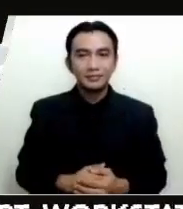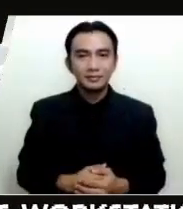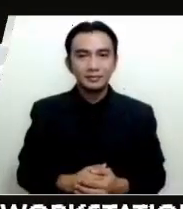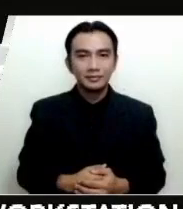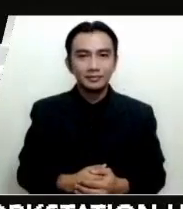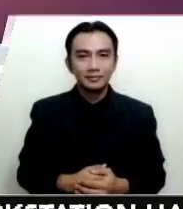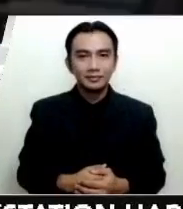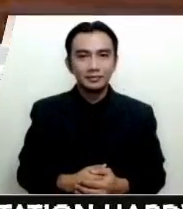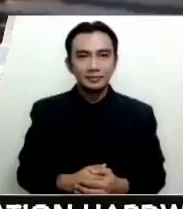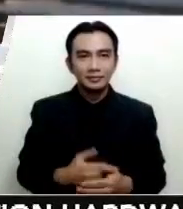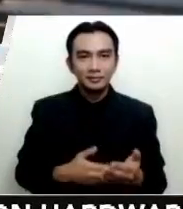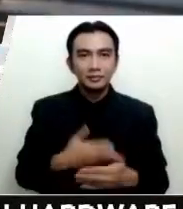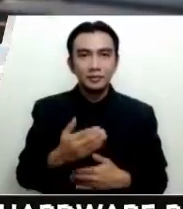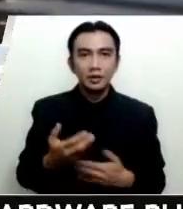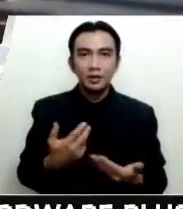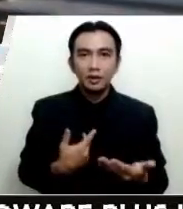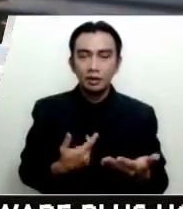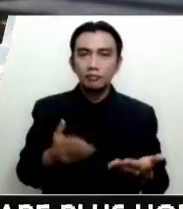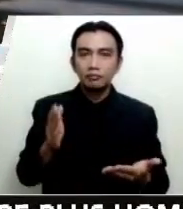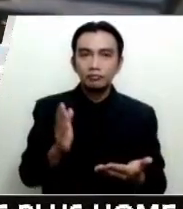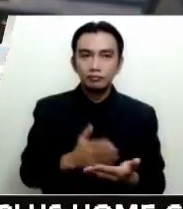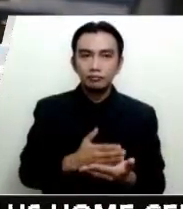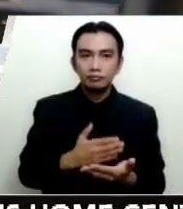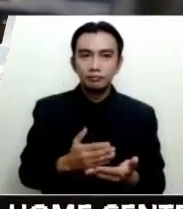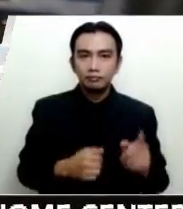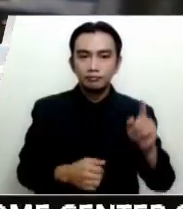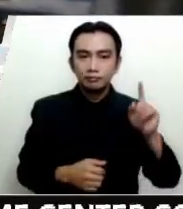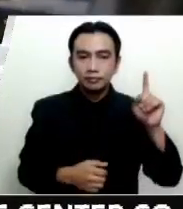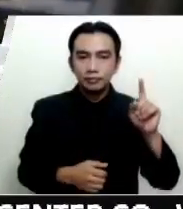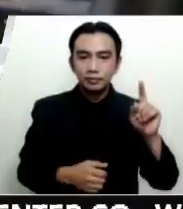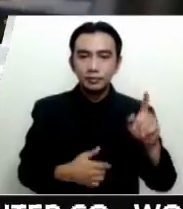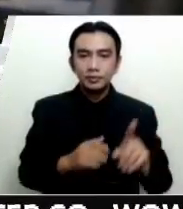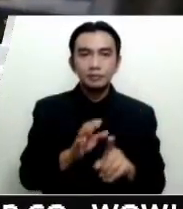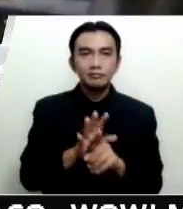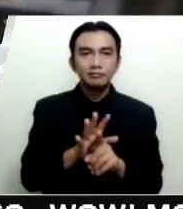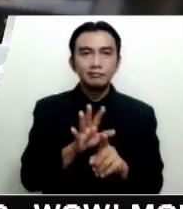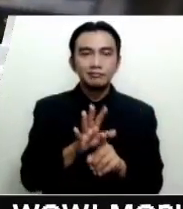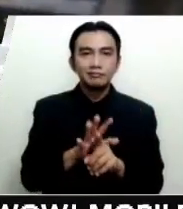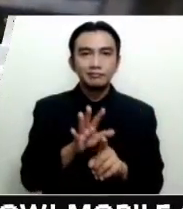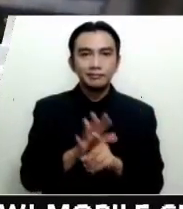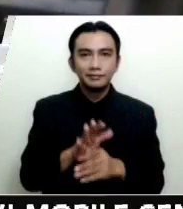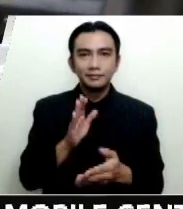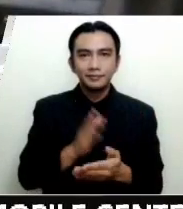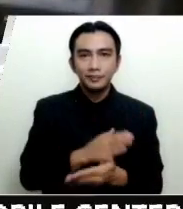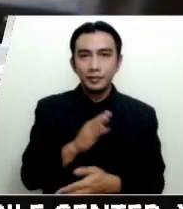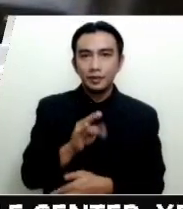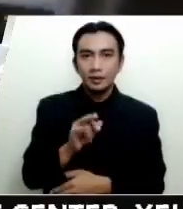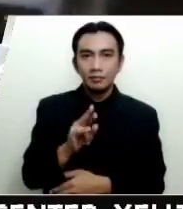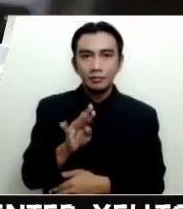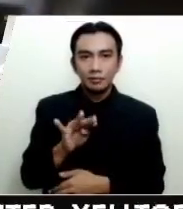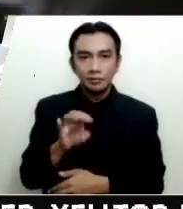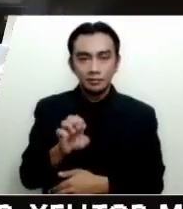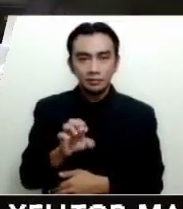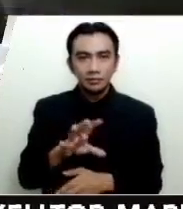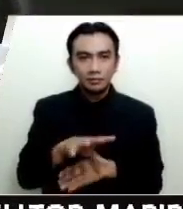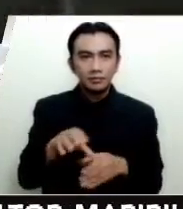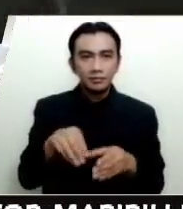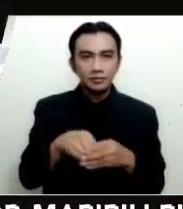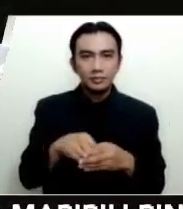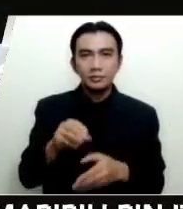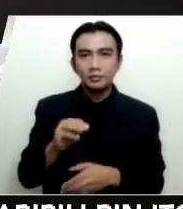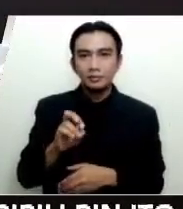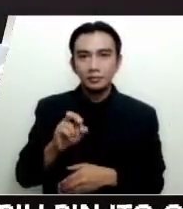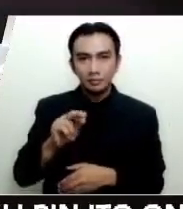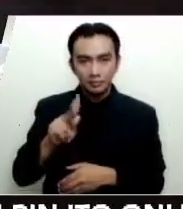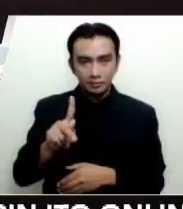Nag-release na iba't ibang version ng I'm Just Ken na hit song sa Barbie movie si Ryan Gosling kasama music producer na si Mark Ronson. Sa